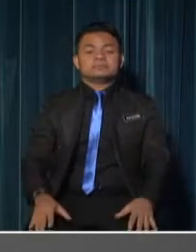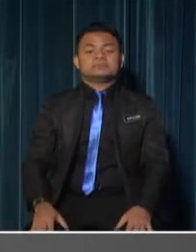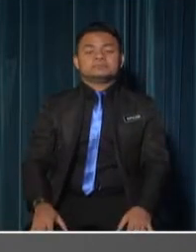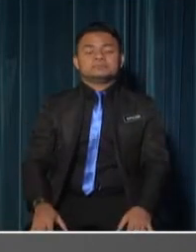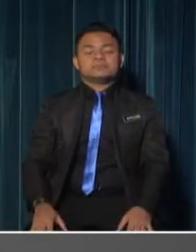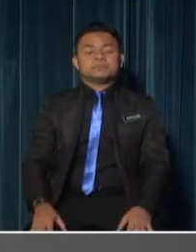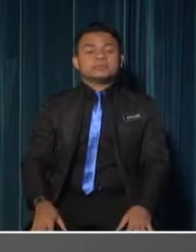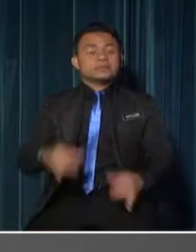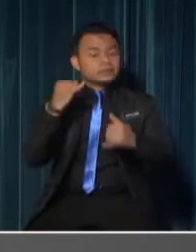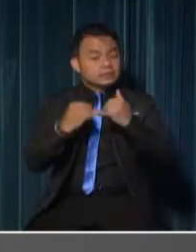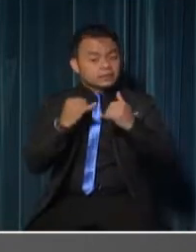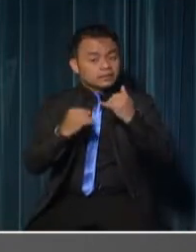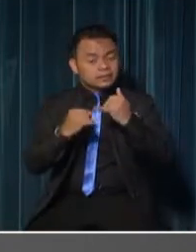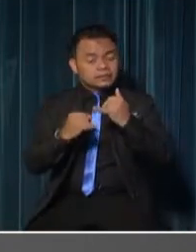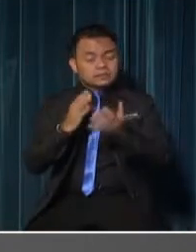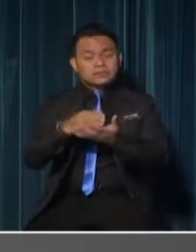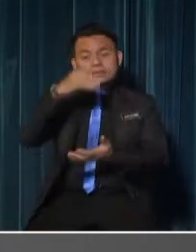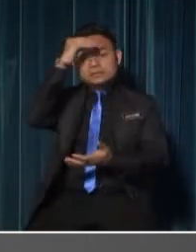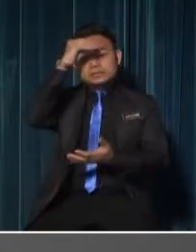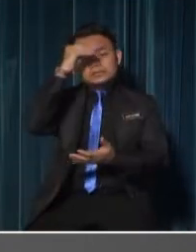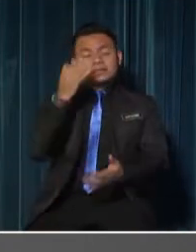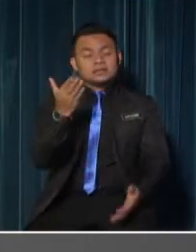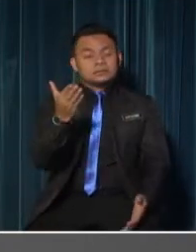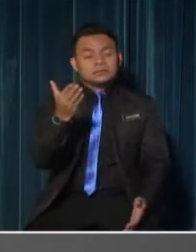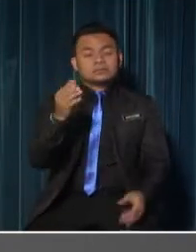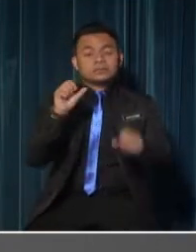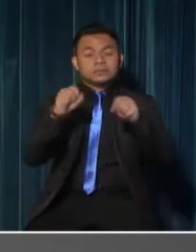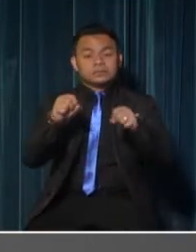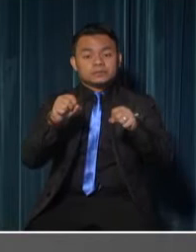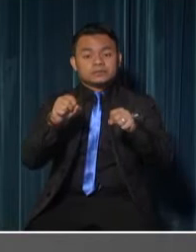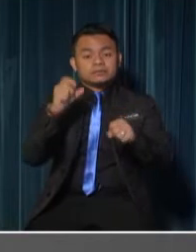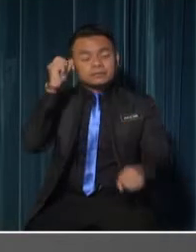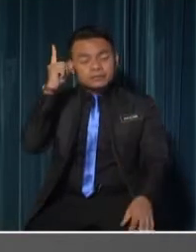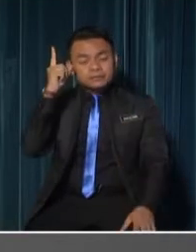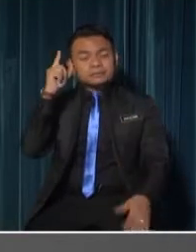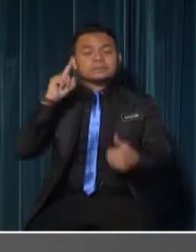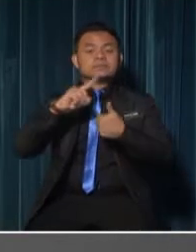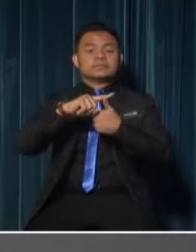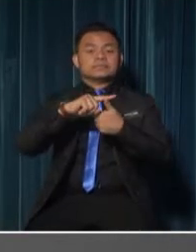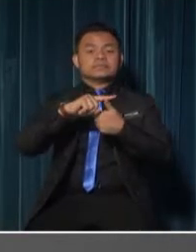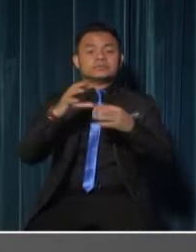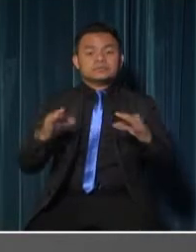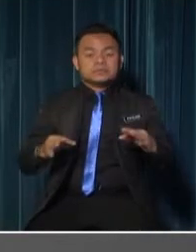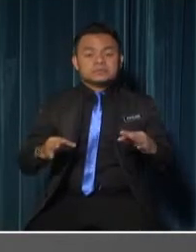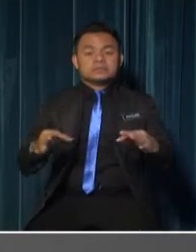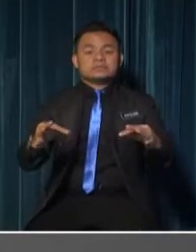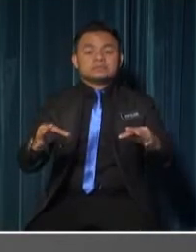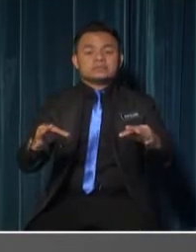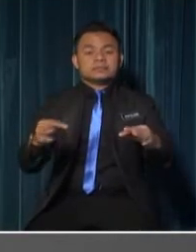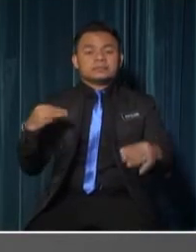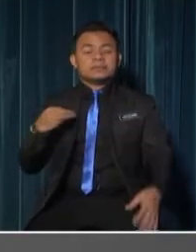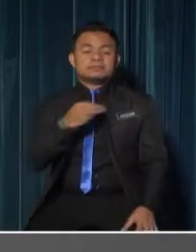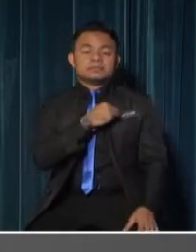At the end of today's lesson, you will be able to first, state the members of the solar